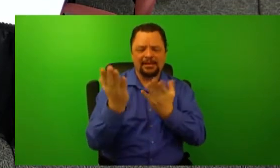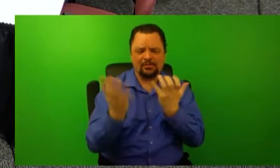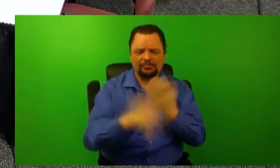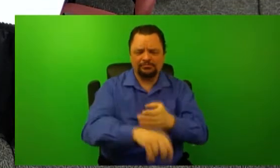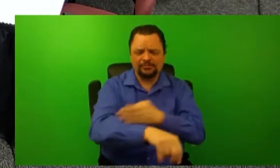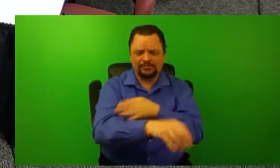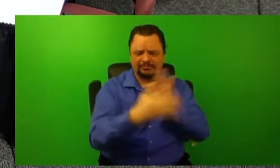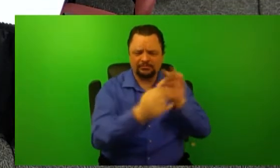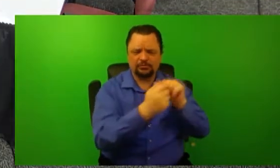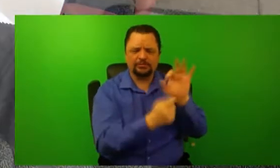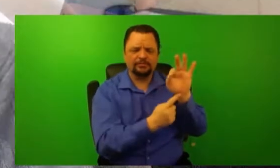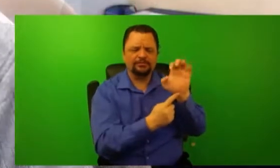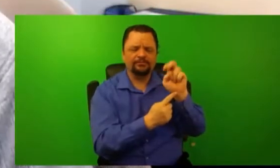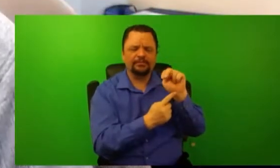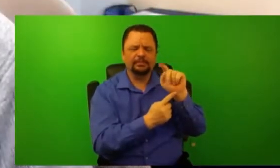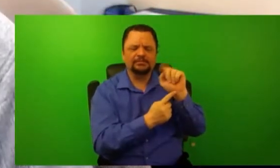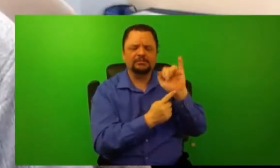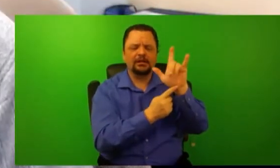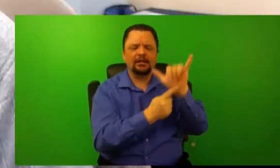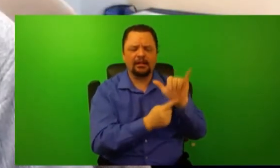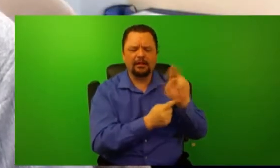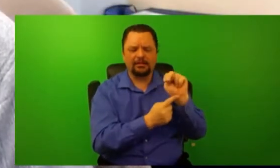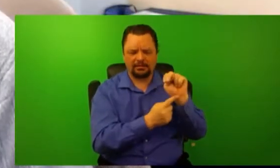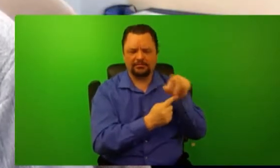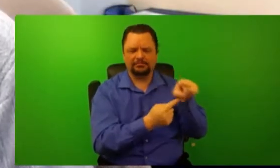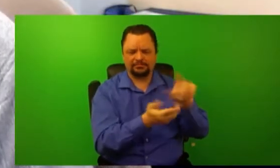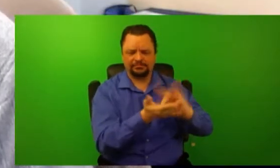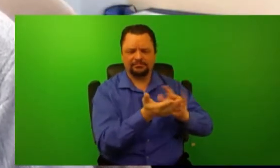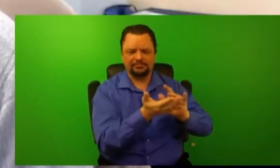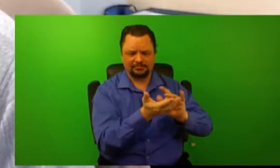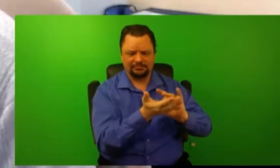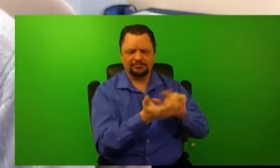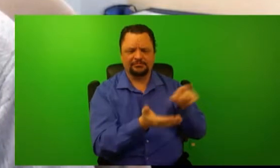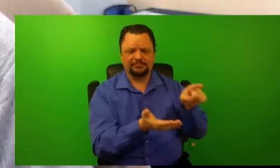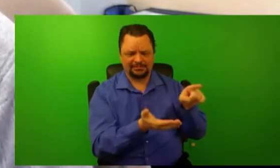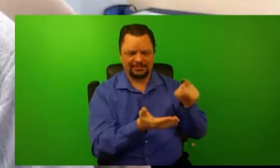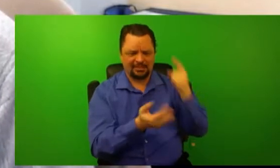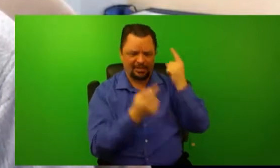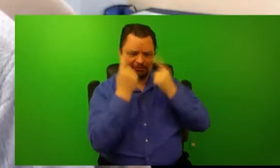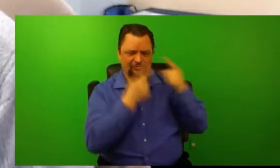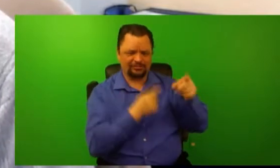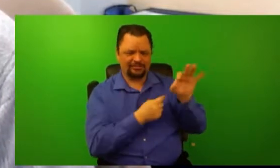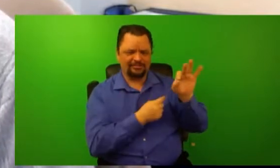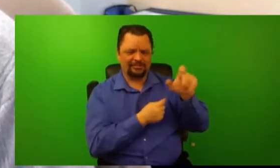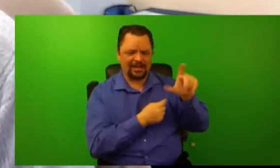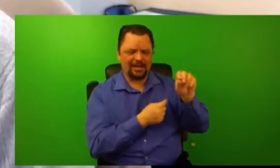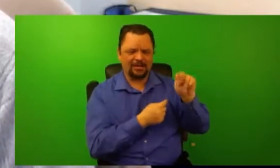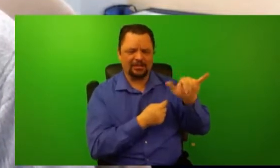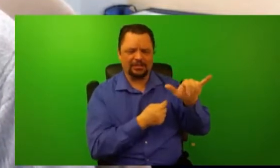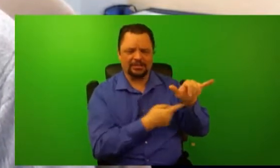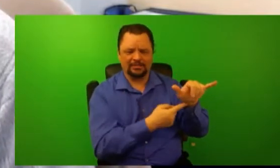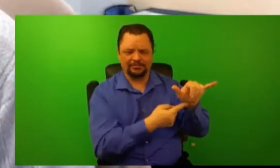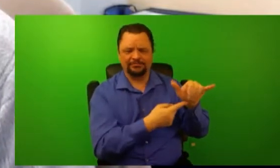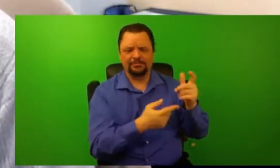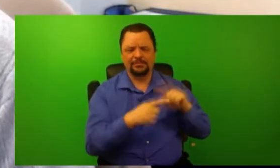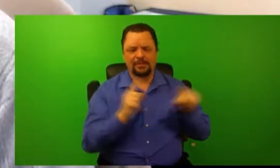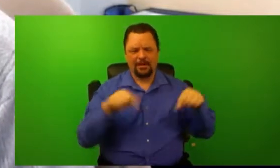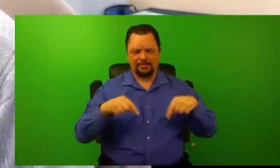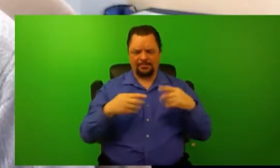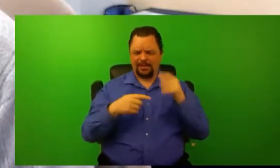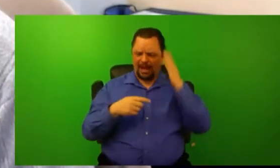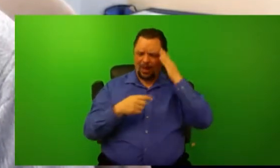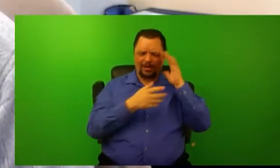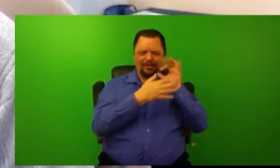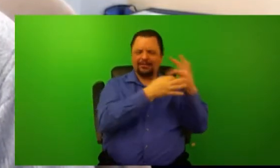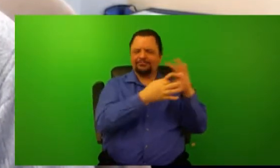a felony. I know this is not public health, but something's got to be done. Let's just say that to address that issue. And I think there